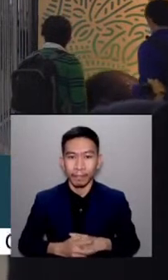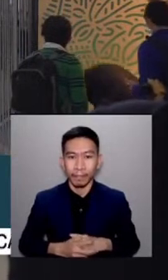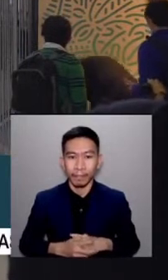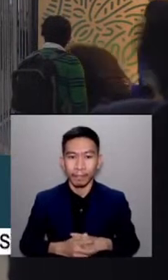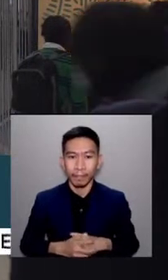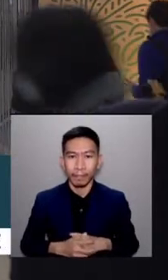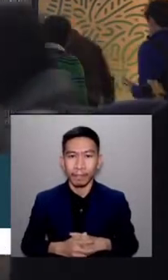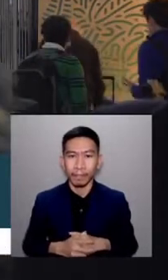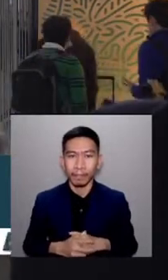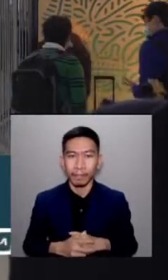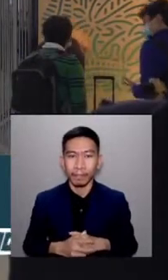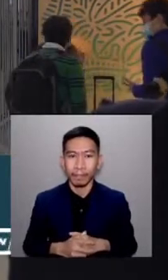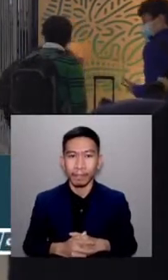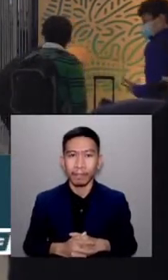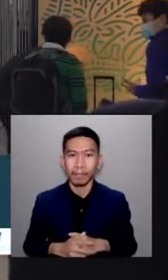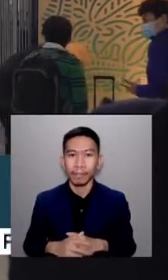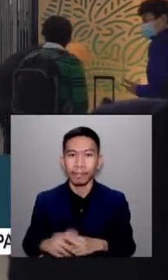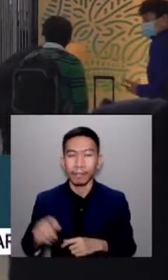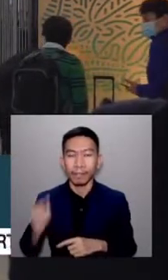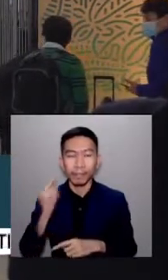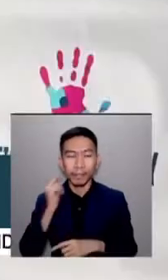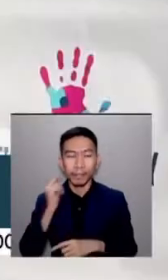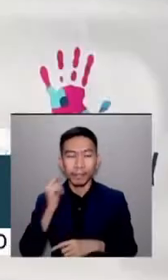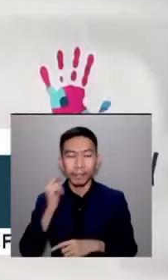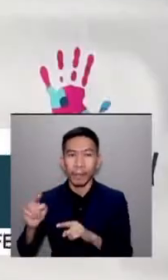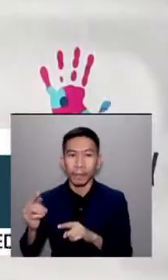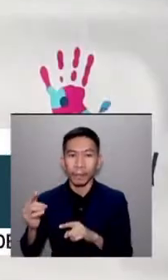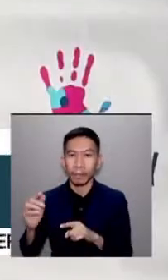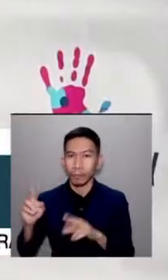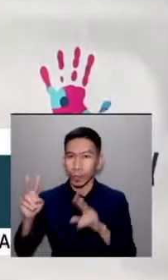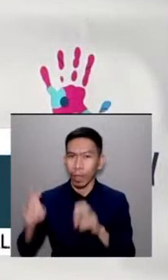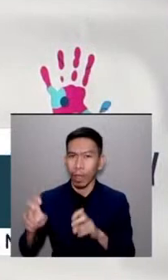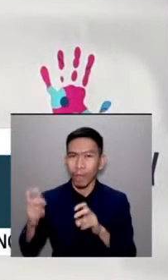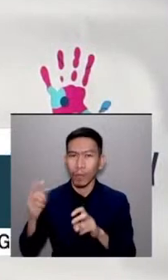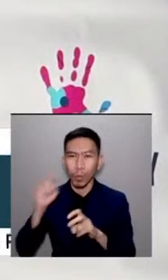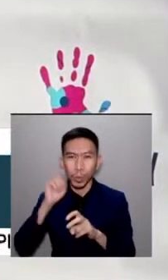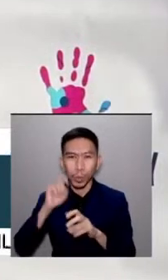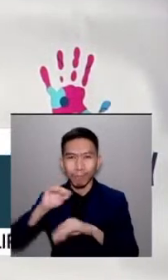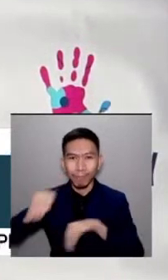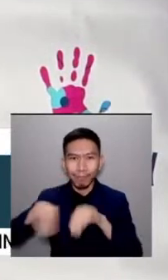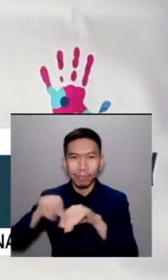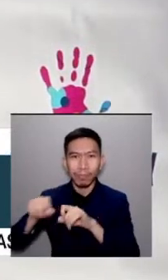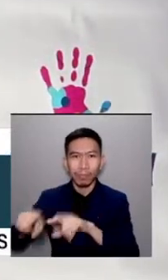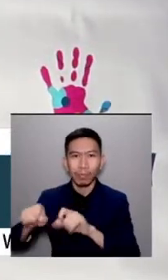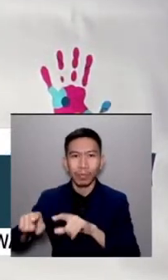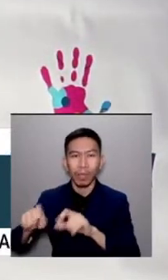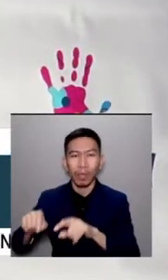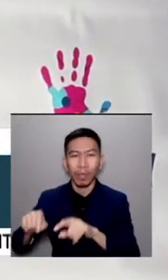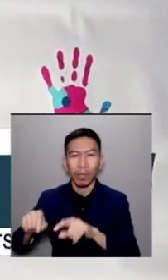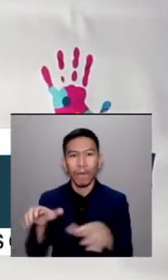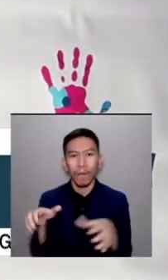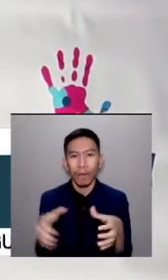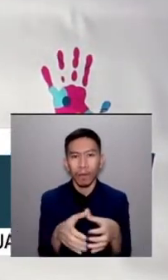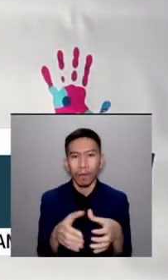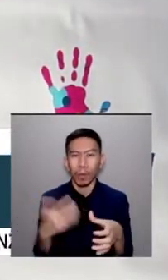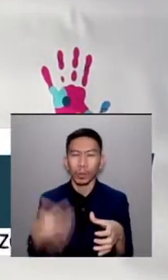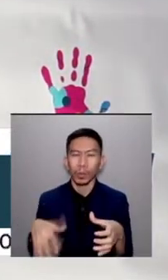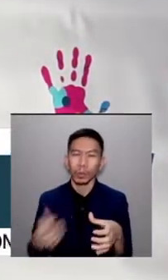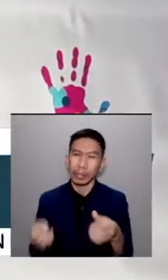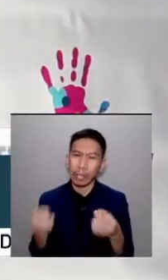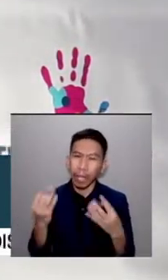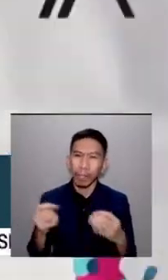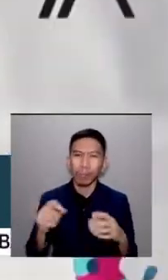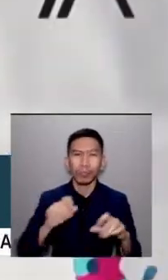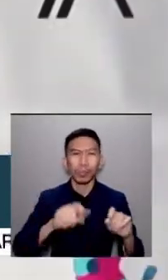Penalty to tackle human and sex trafficking. According to advocate groups, major sports weekends see spikes in trafficking and